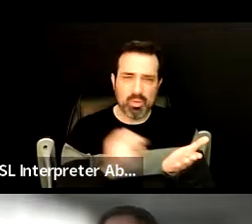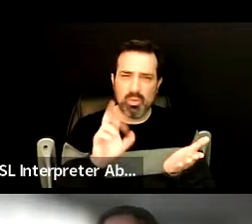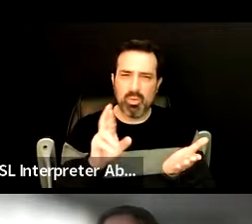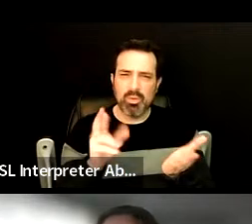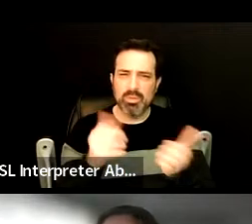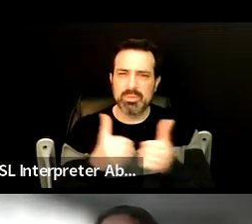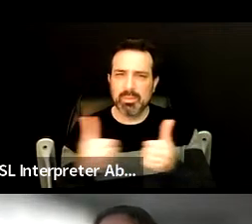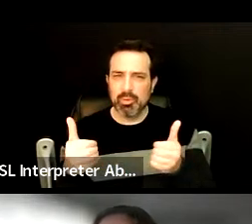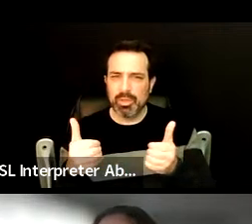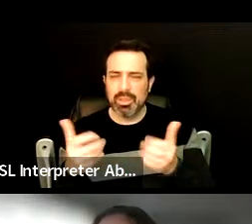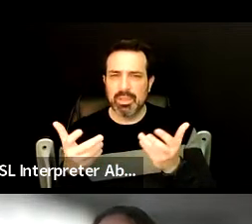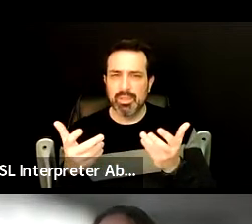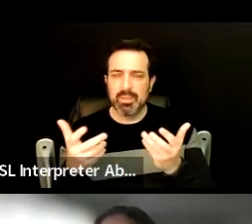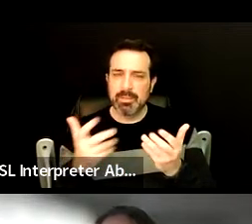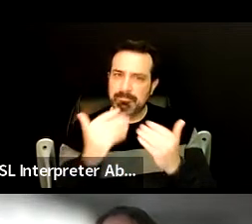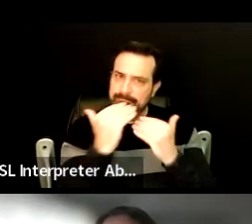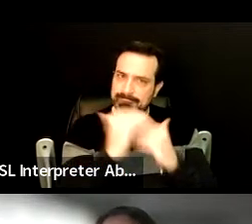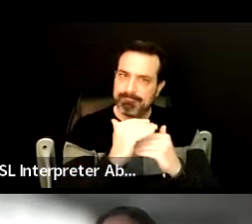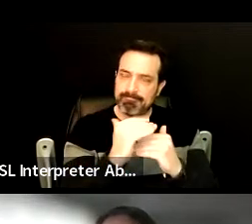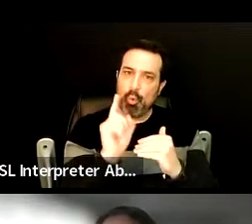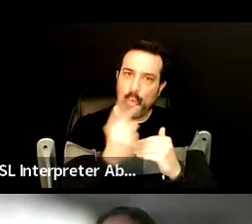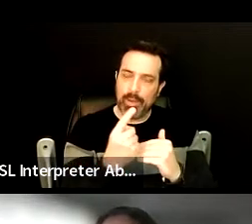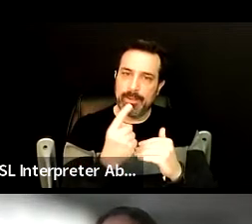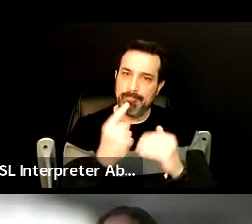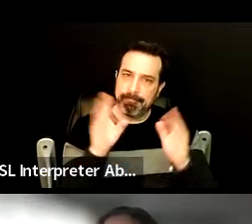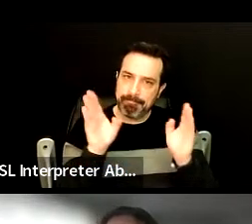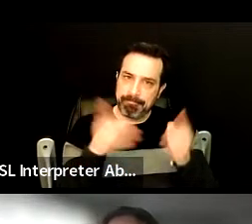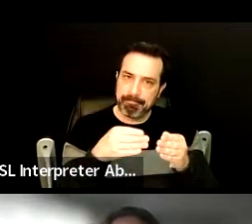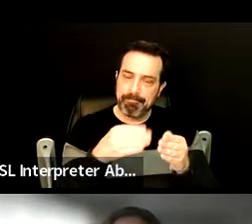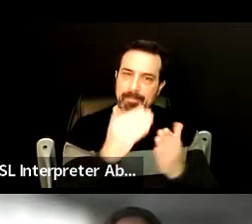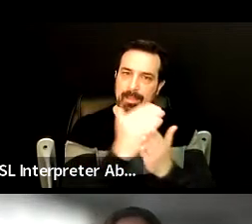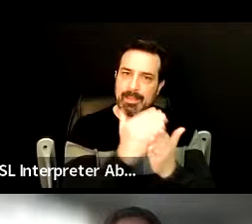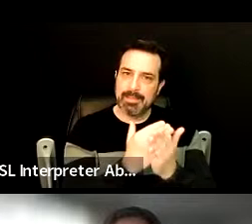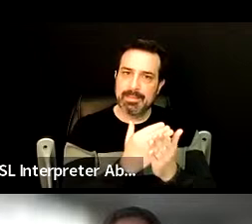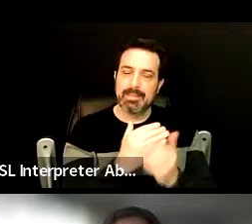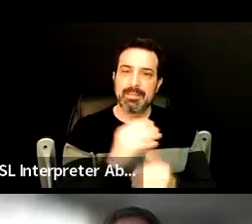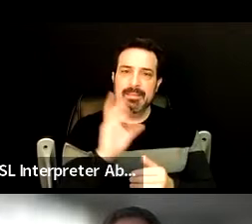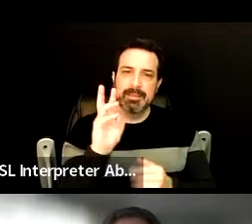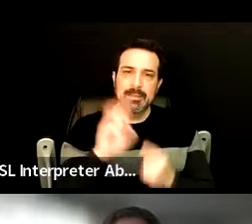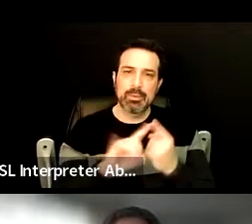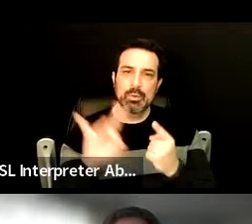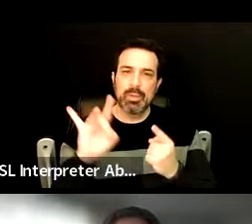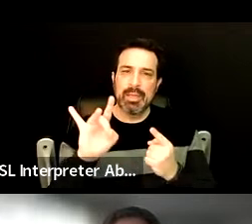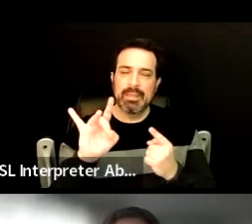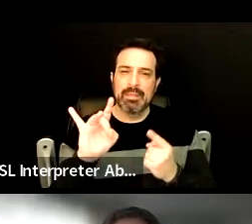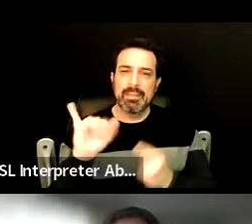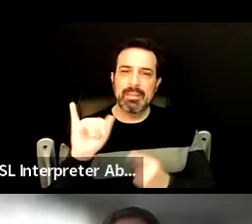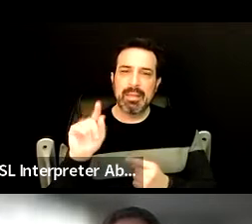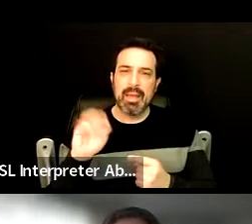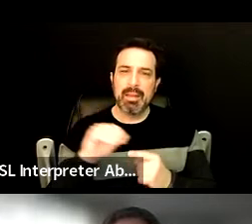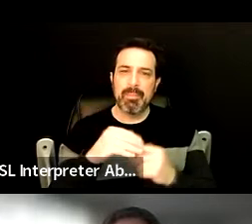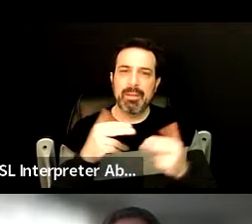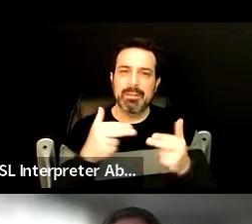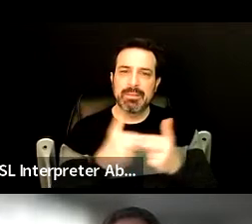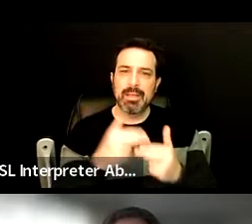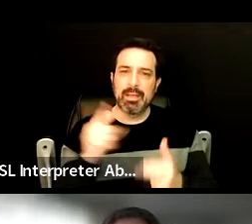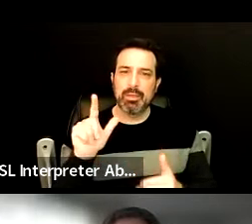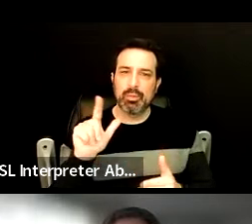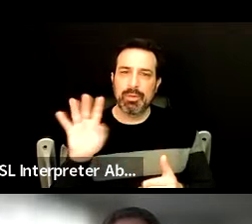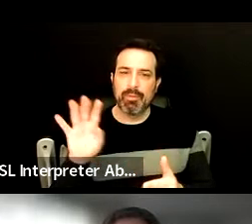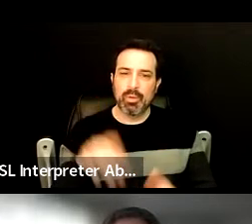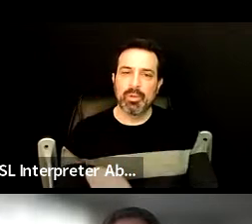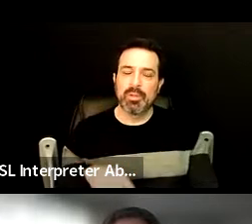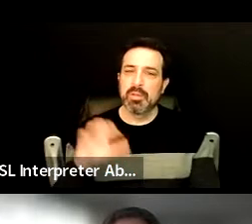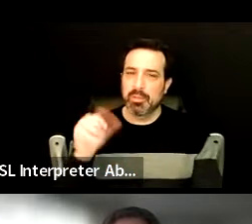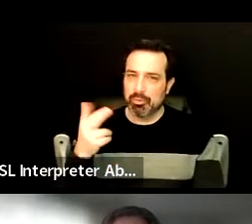or are we strictly limited to that list of 6 or 8 items on slide 24? Yeah, great question,